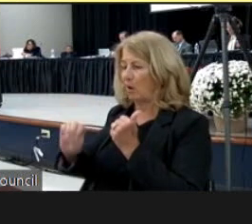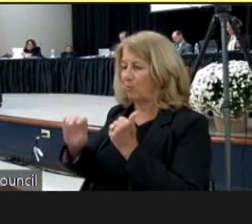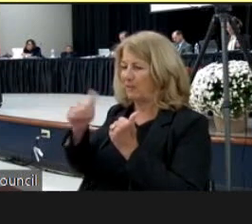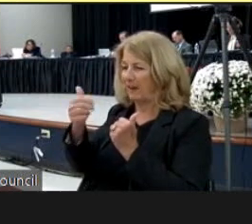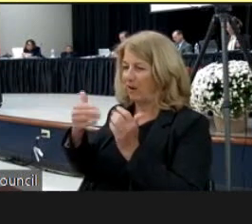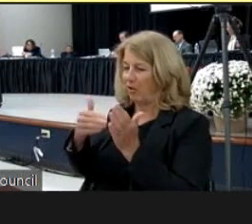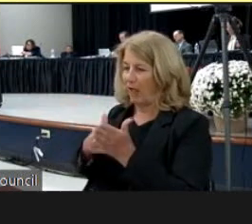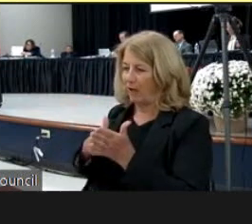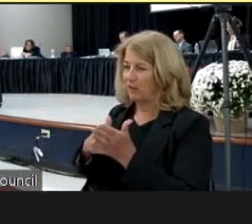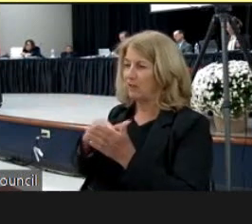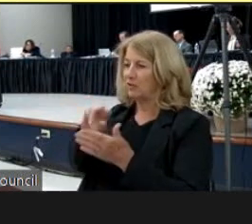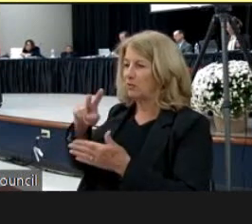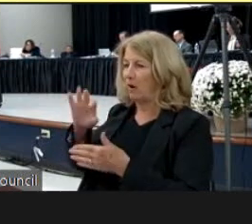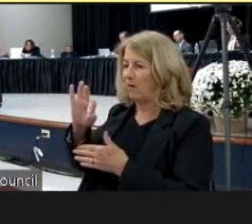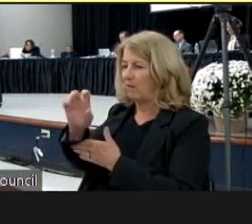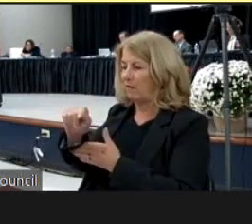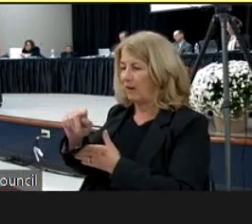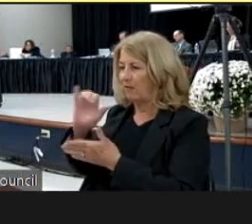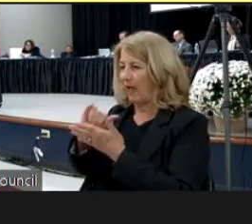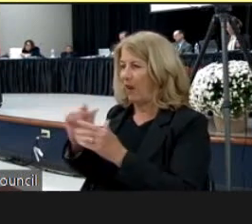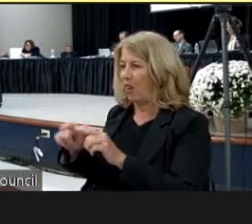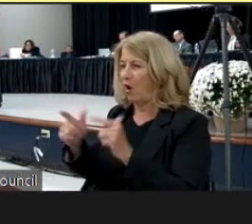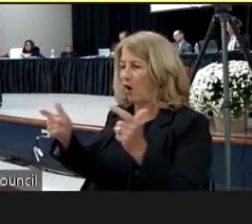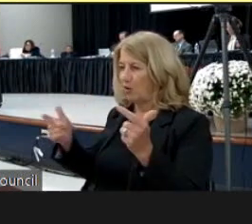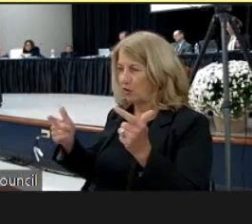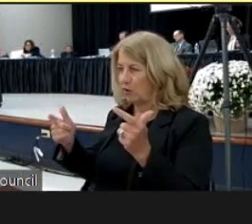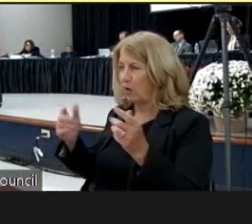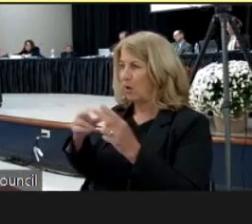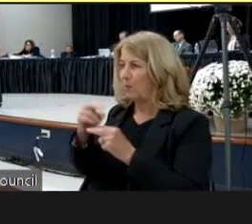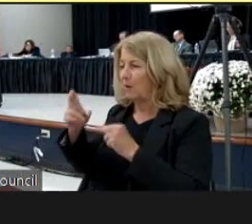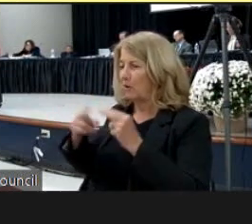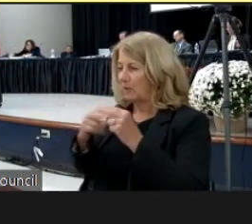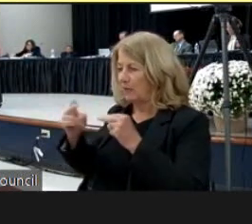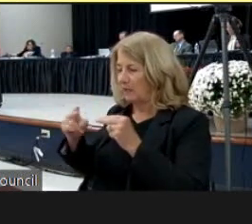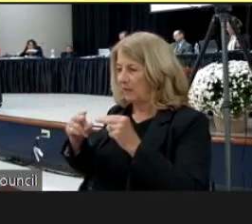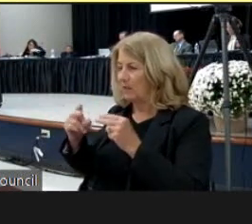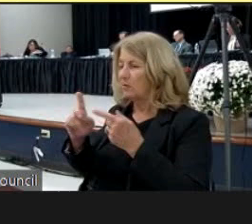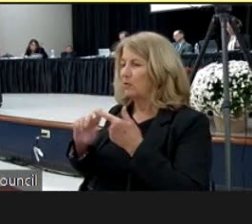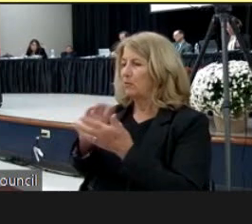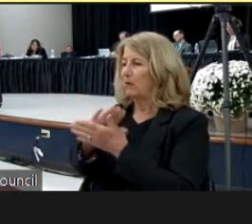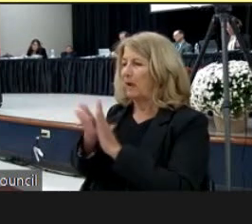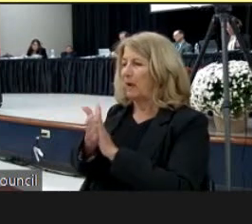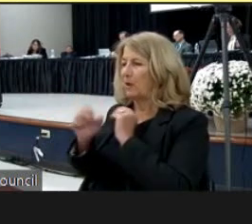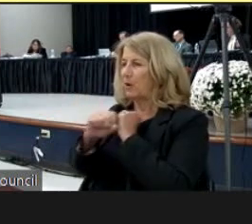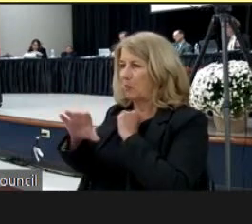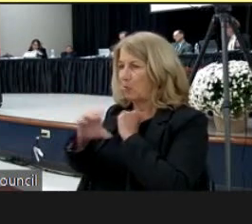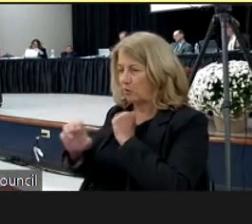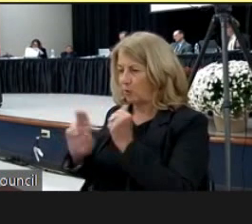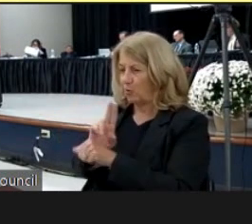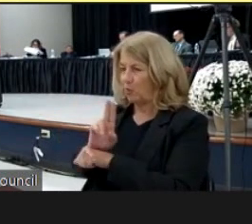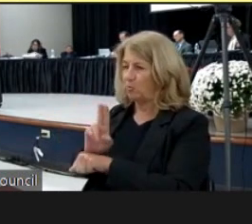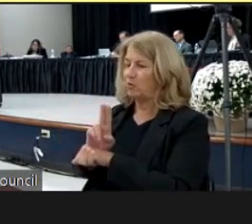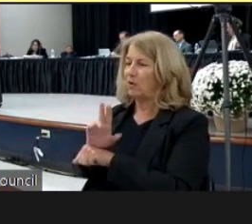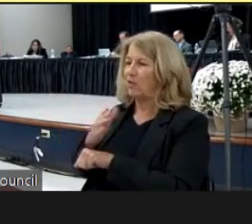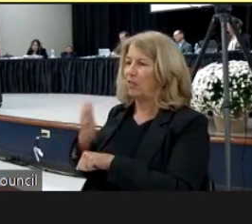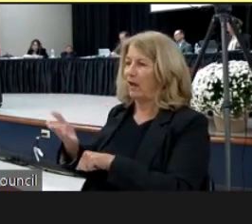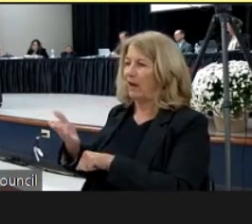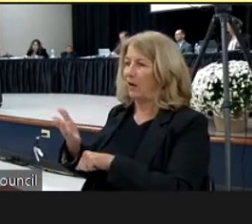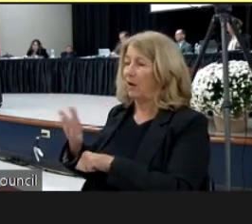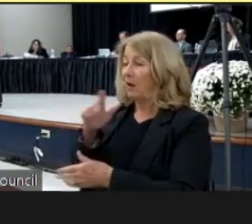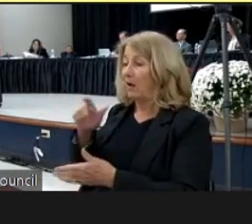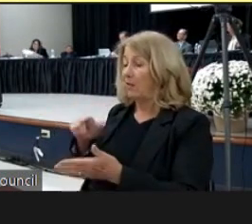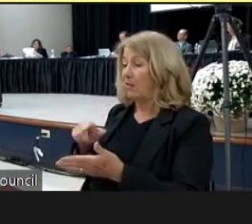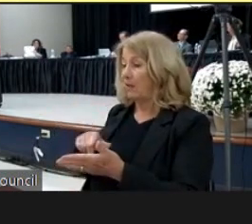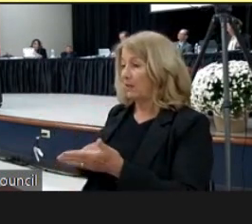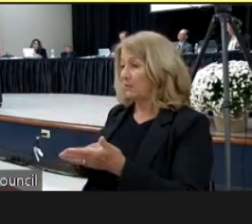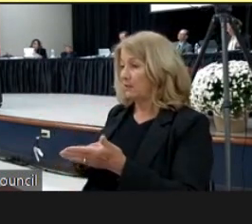larger property to commercial to coincide where the building is to allow commercial uses there. This is our land use